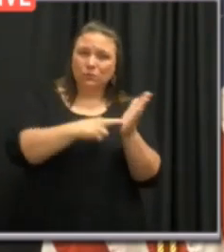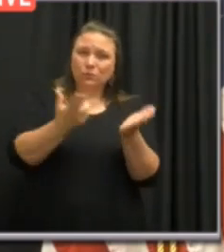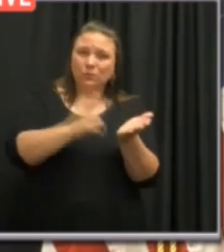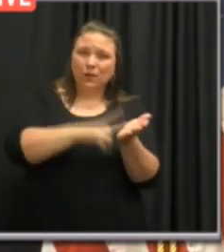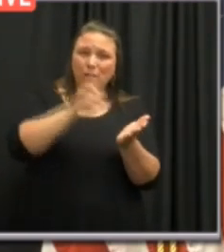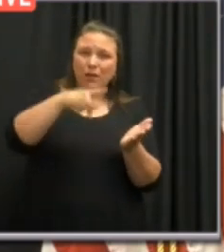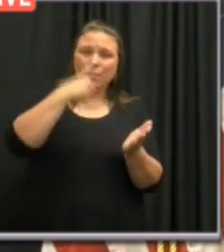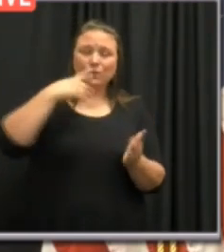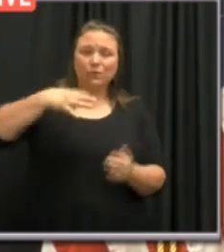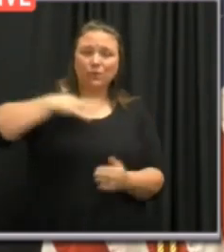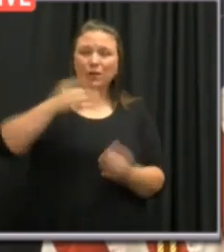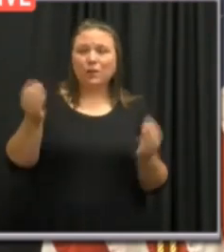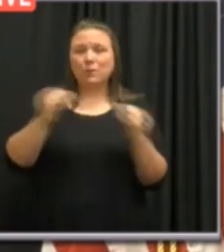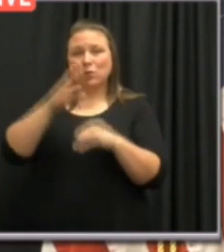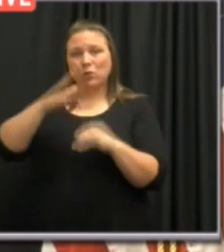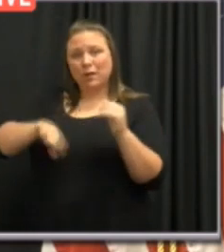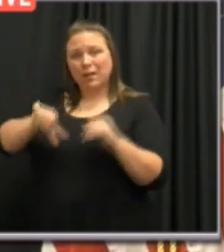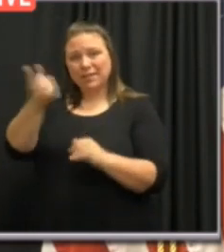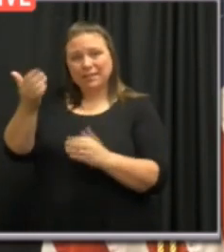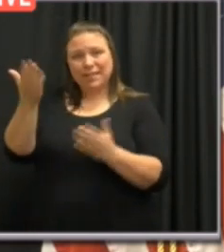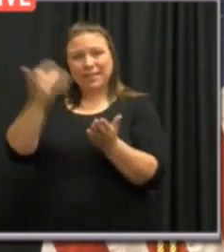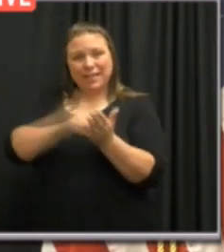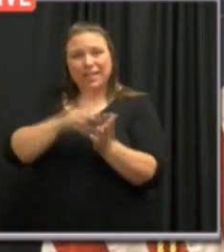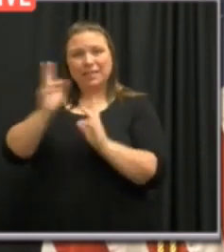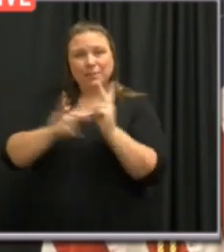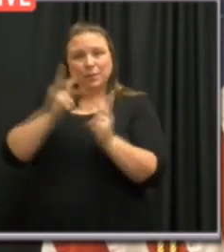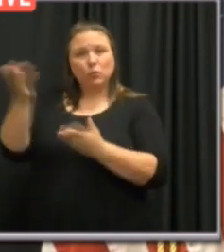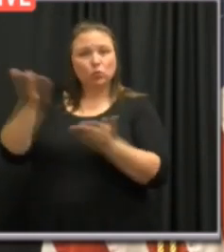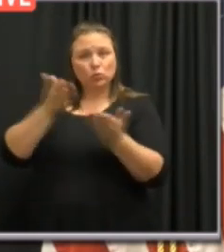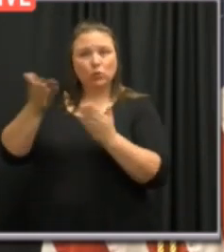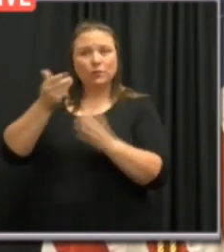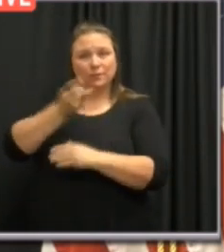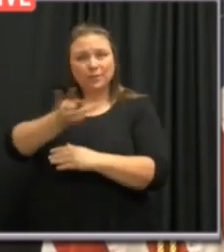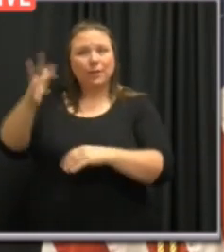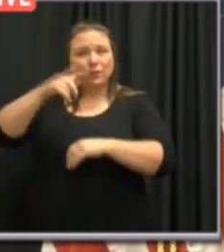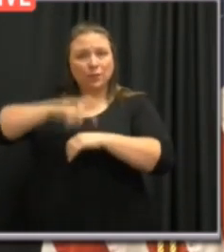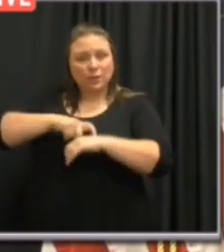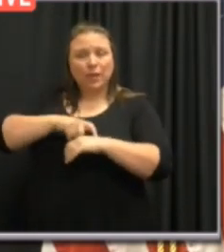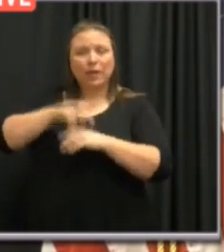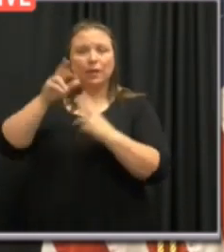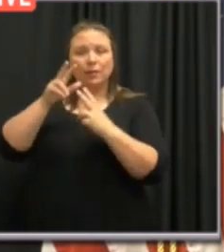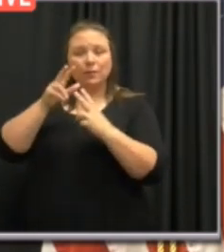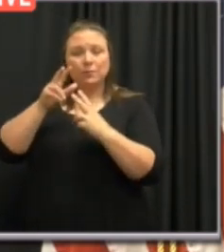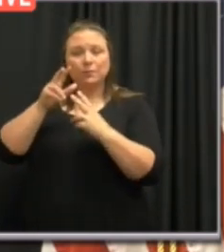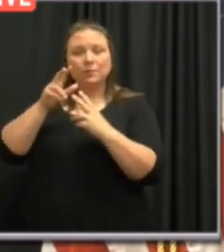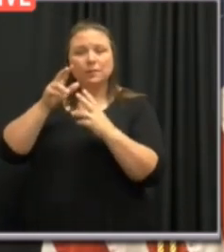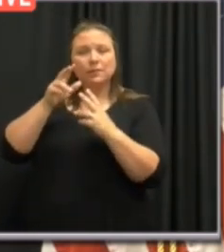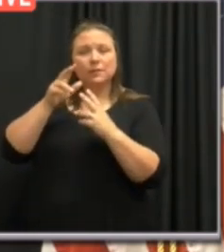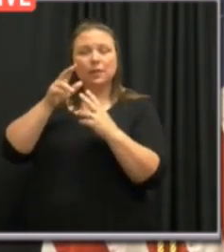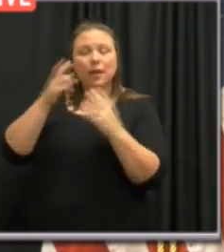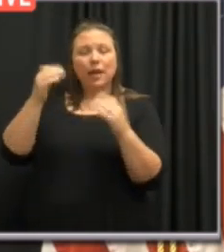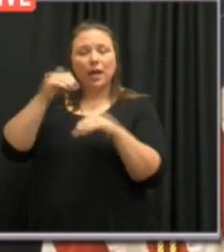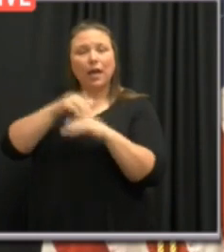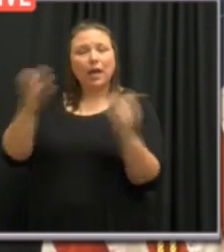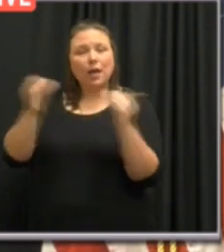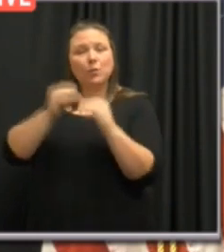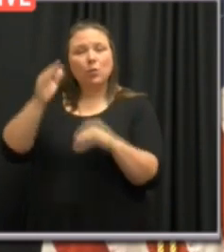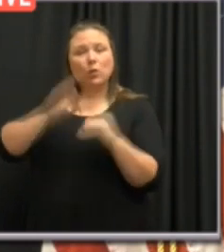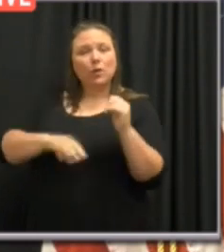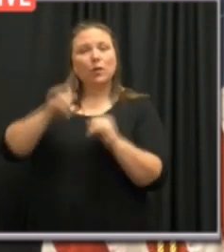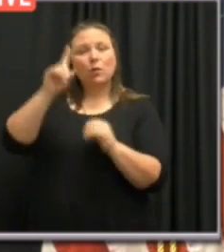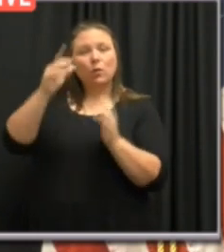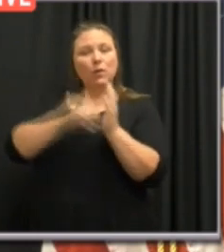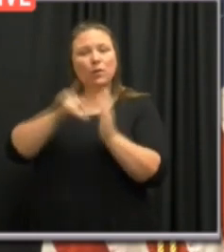than 10,000 individuals have served, some of them many times via HAN.org at more than 1,100